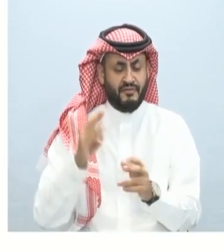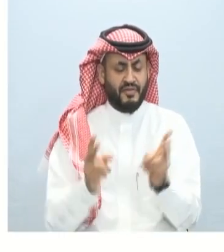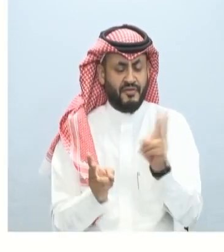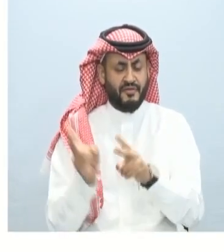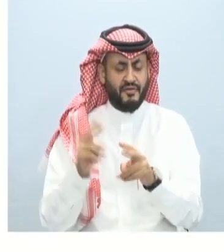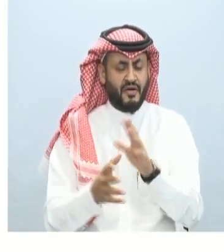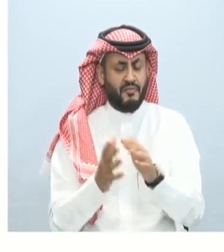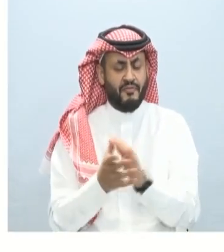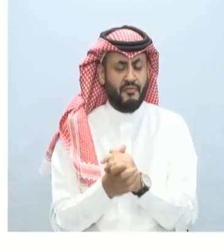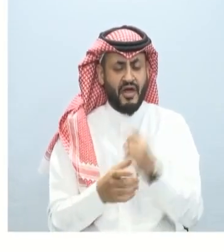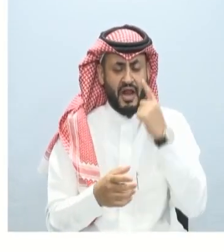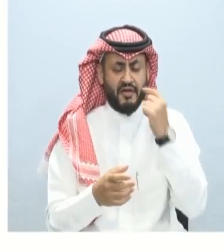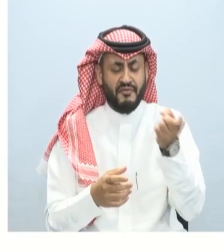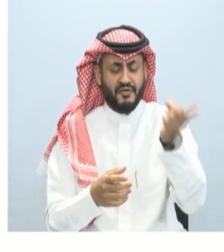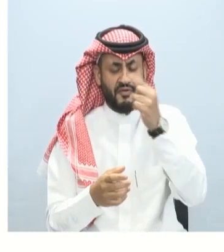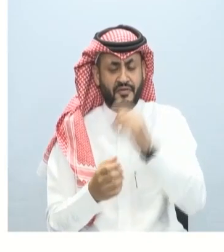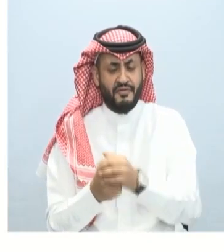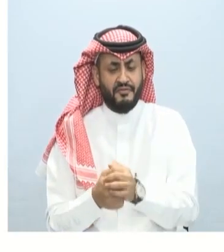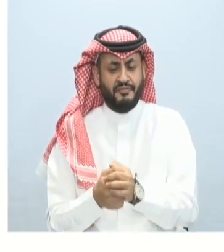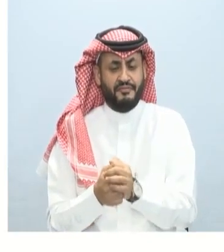about life in the year